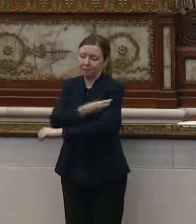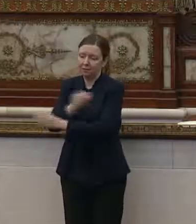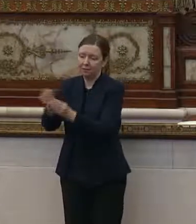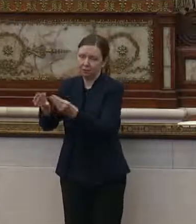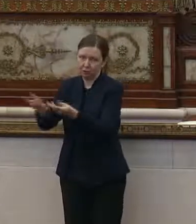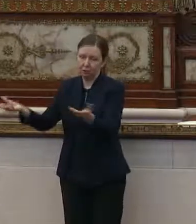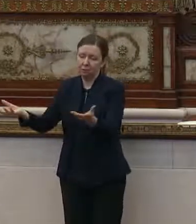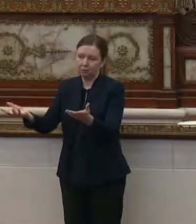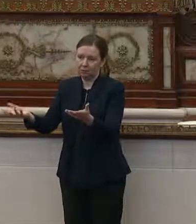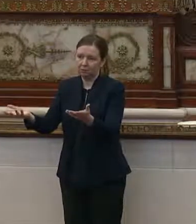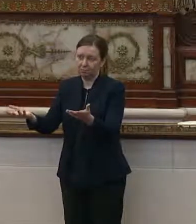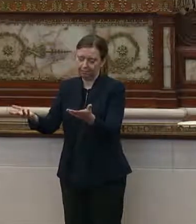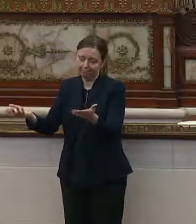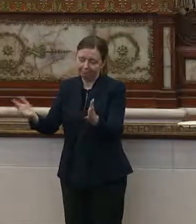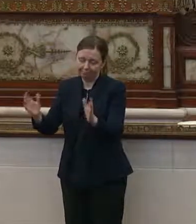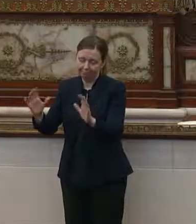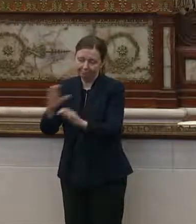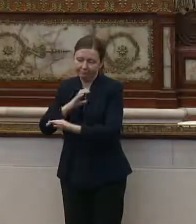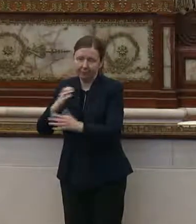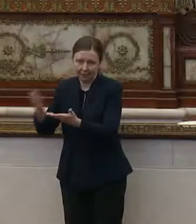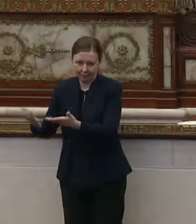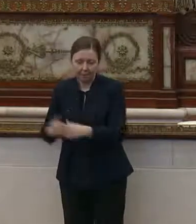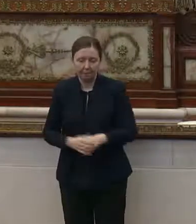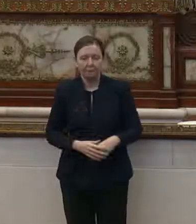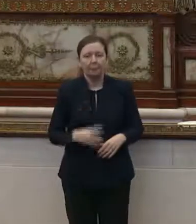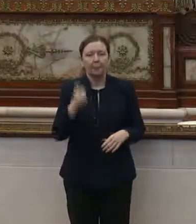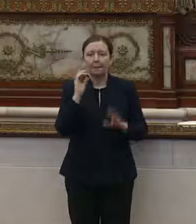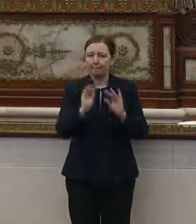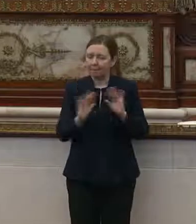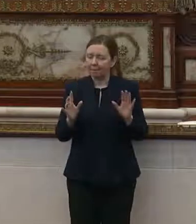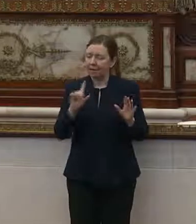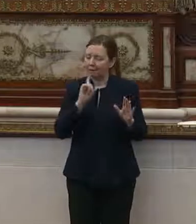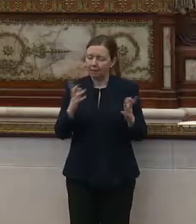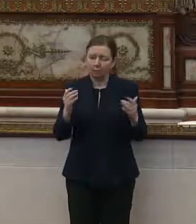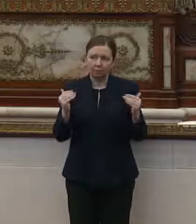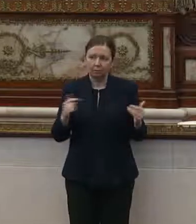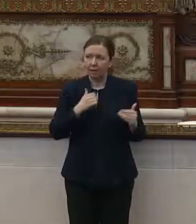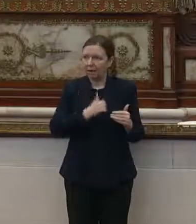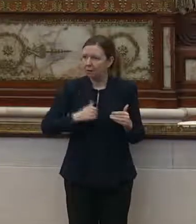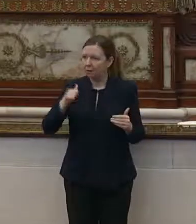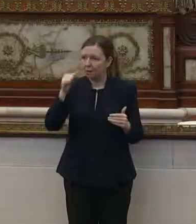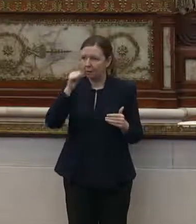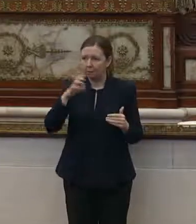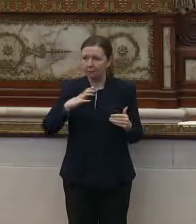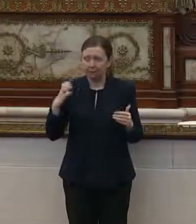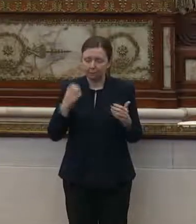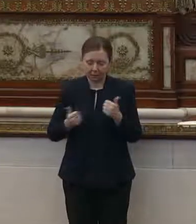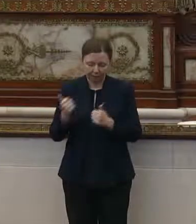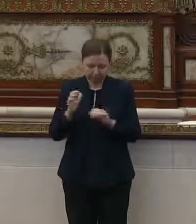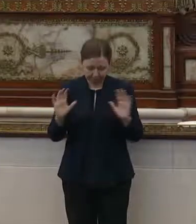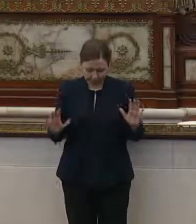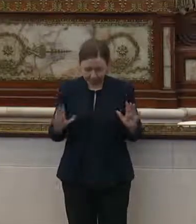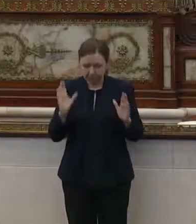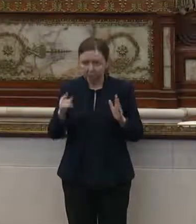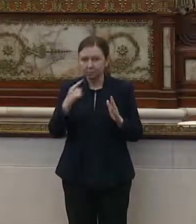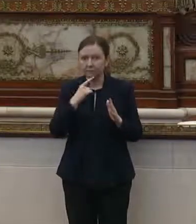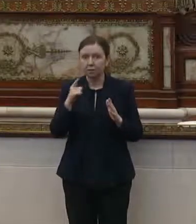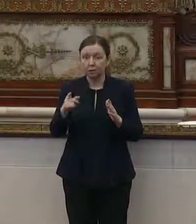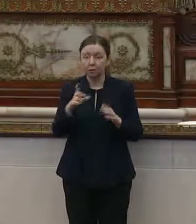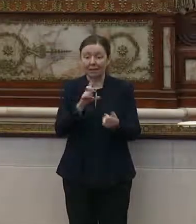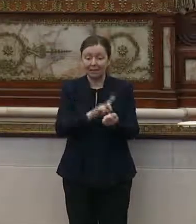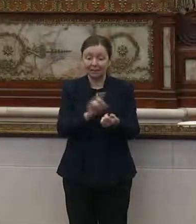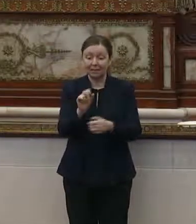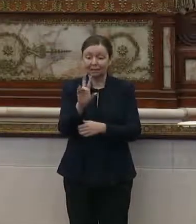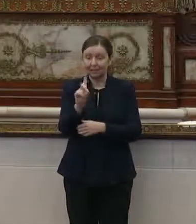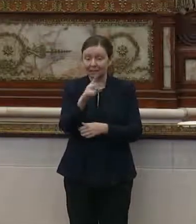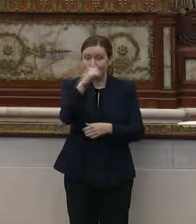group. All right, so for clarity purposes, and I really want to move on. I'm sorry, Madam Chair. Would you say you and Dr. Stanford and the